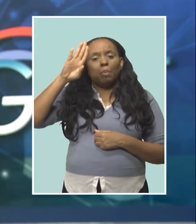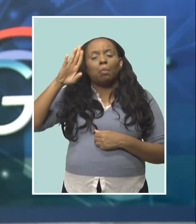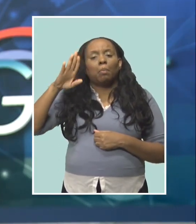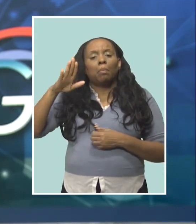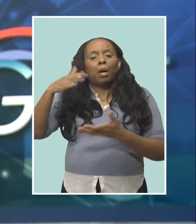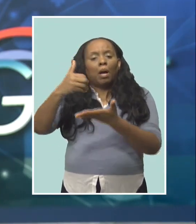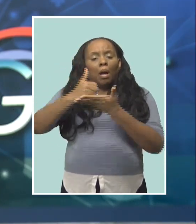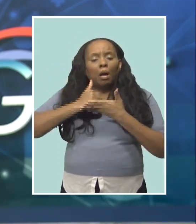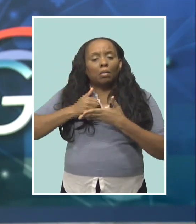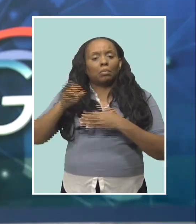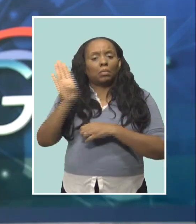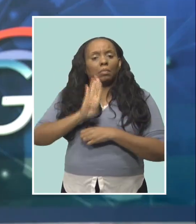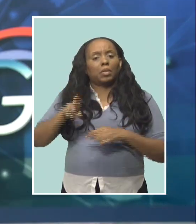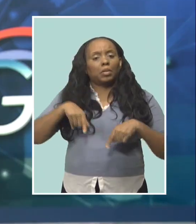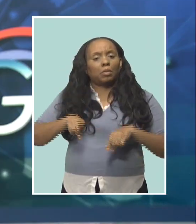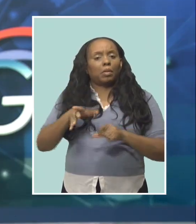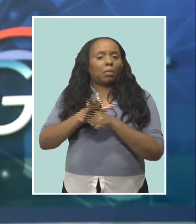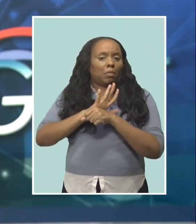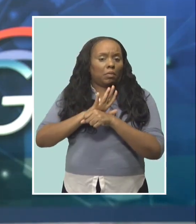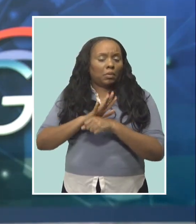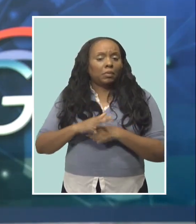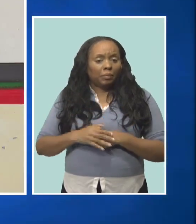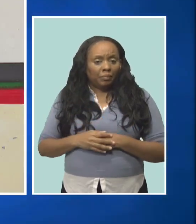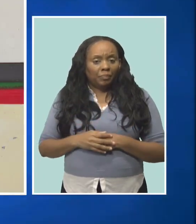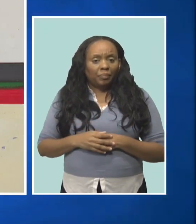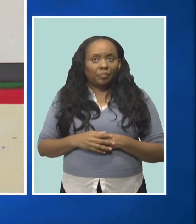to assist with the COVID-19 pandemic fight.